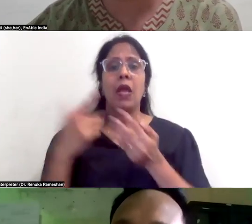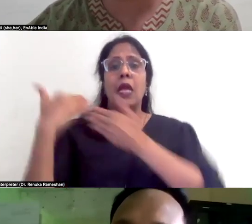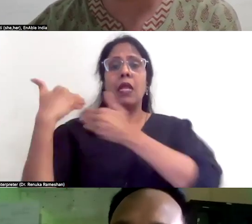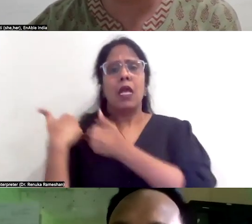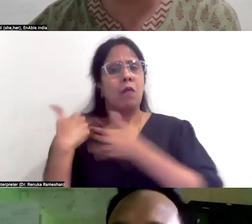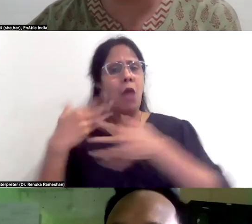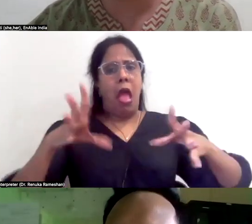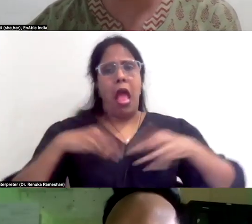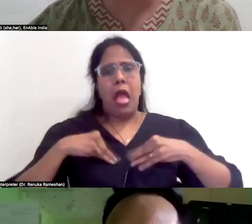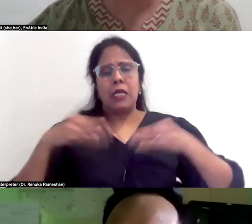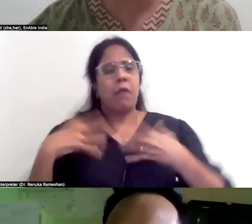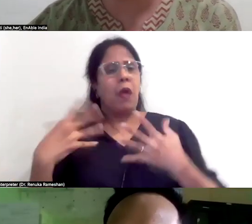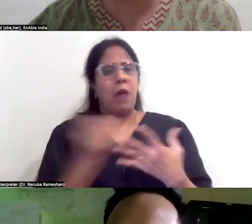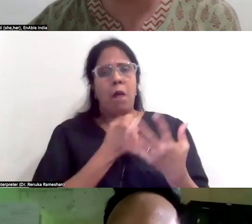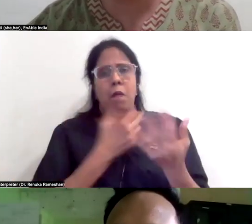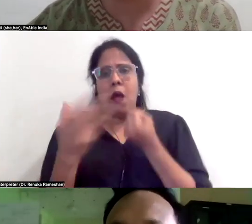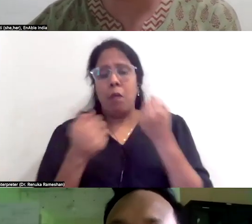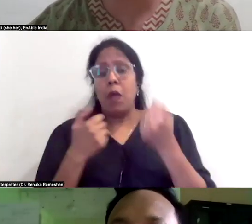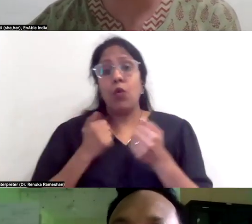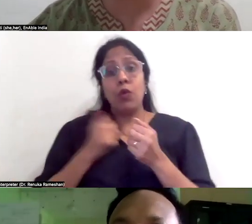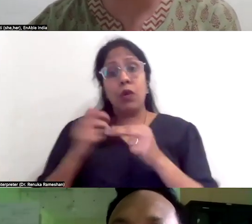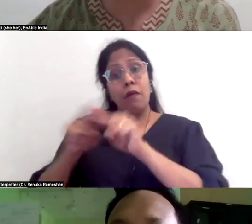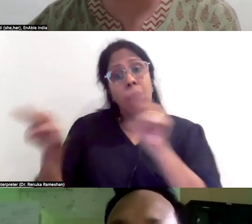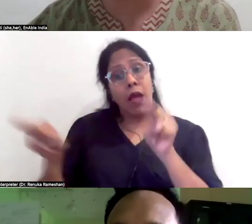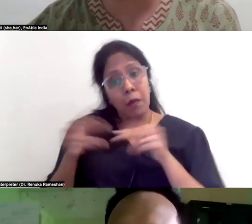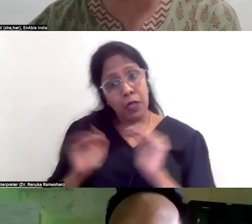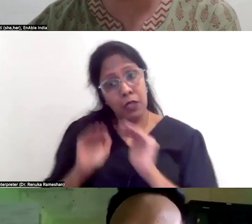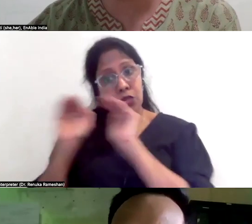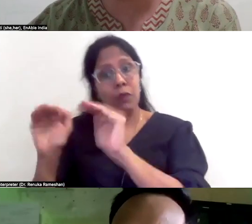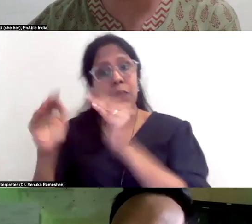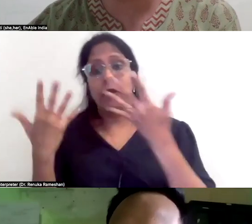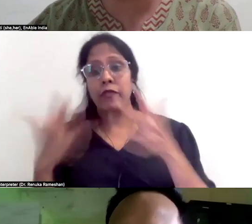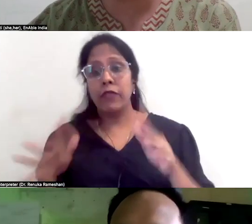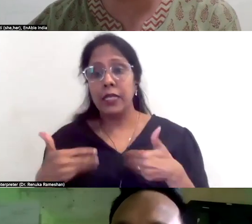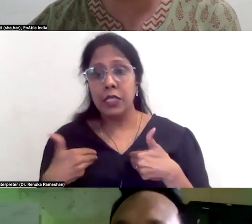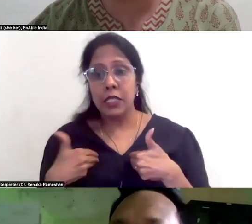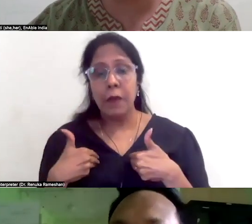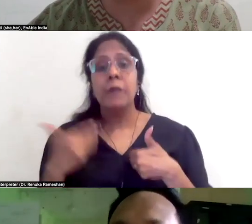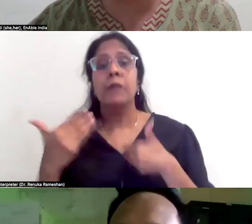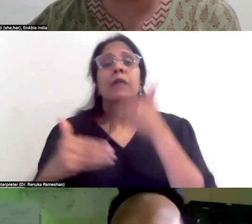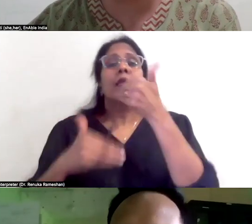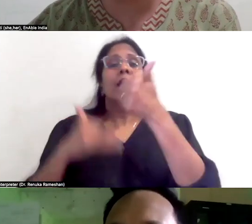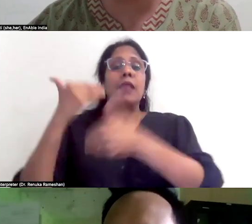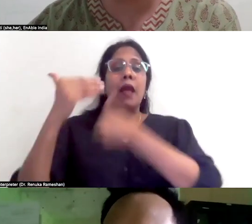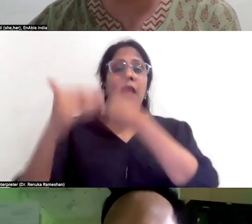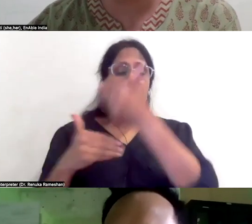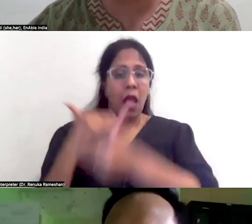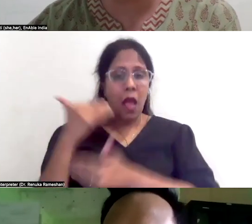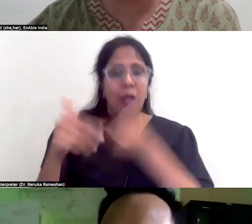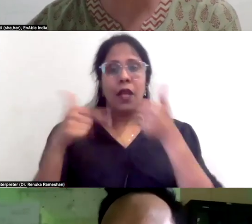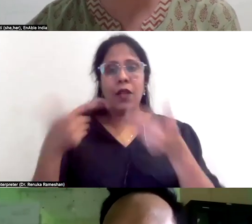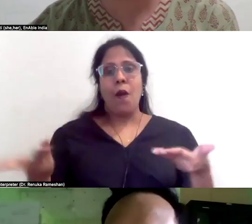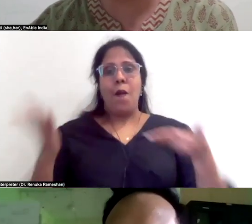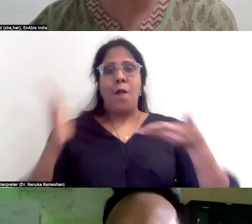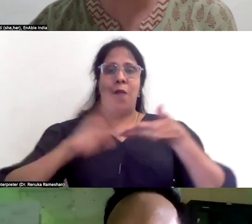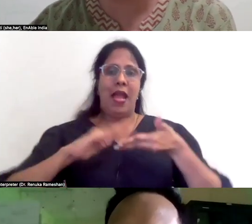in different time. I supported my family. Now, then the last was a marriage. So